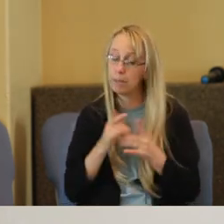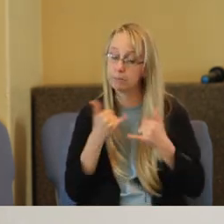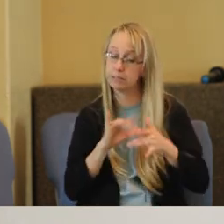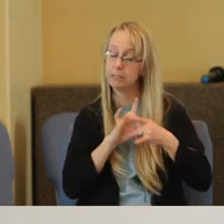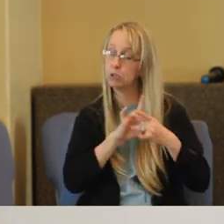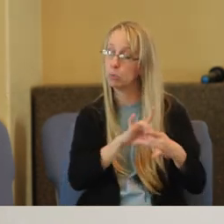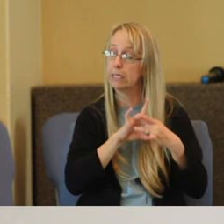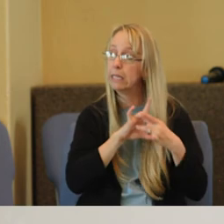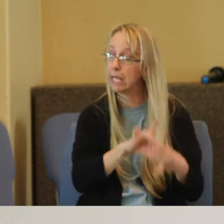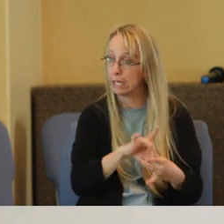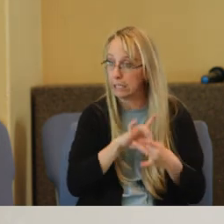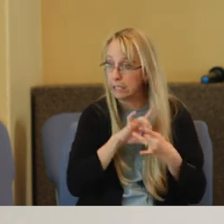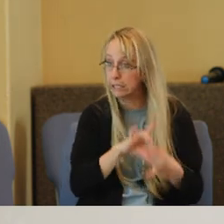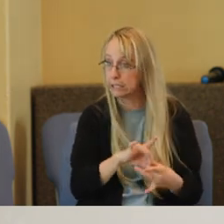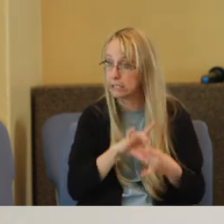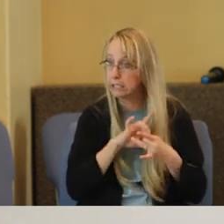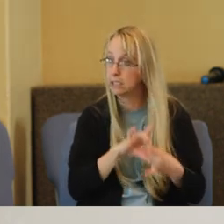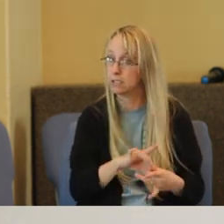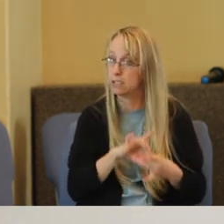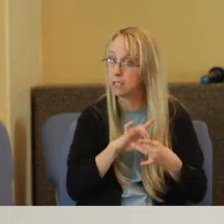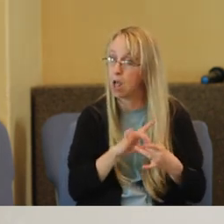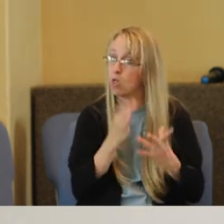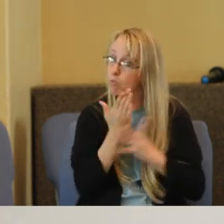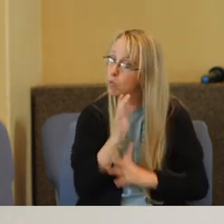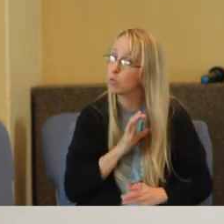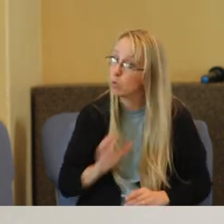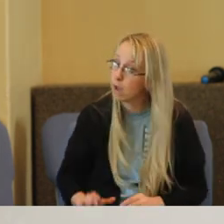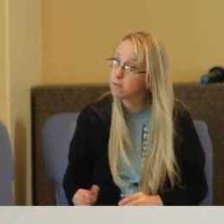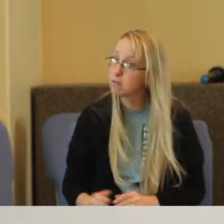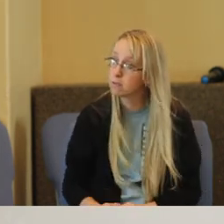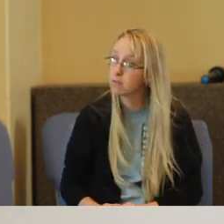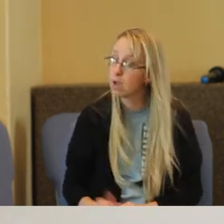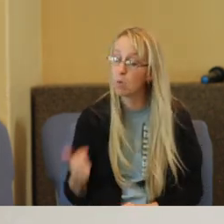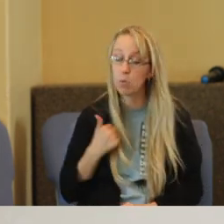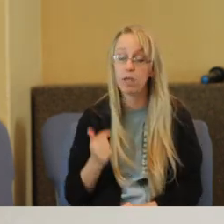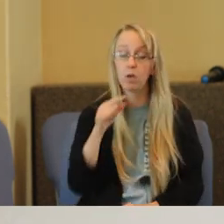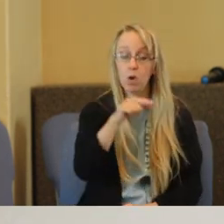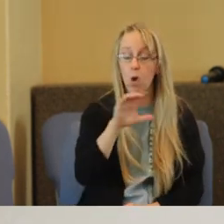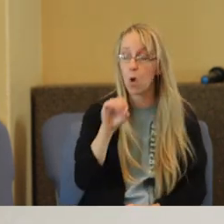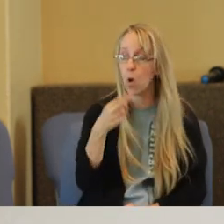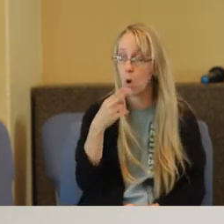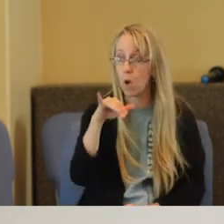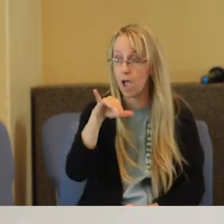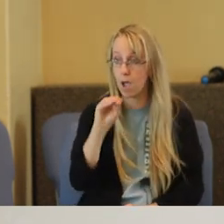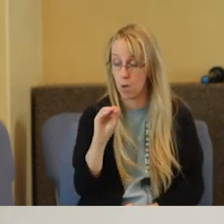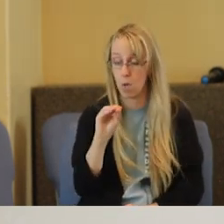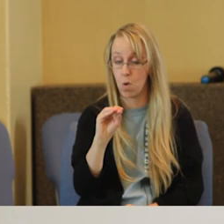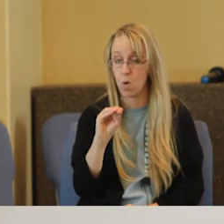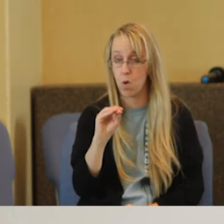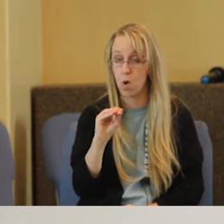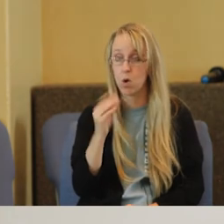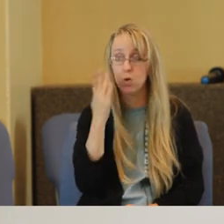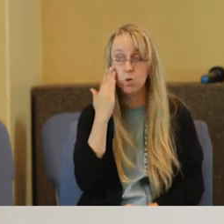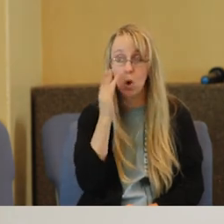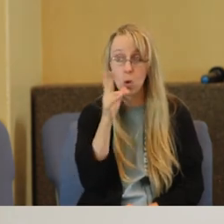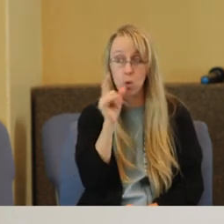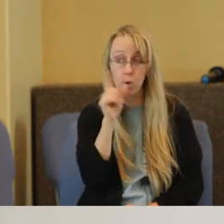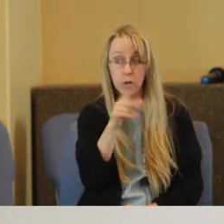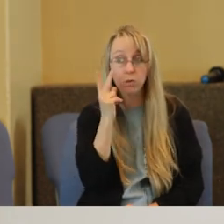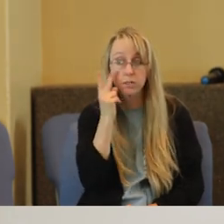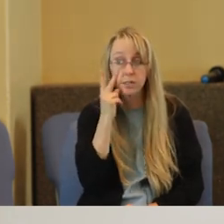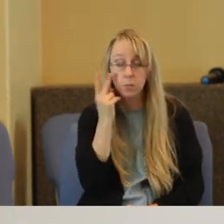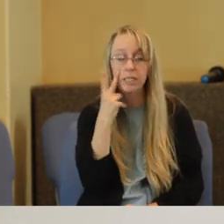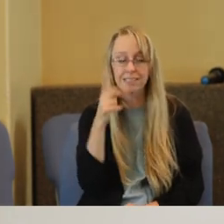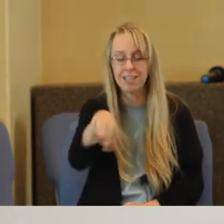family members through Christ. And when we go back to Ohio, other than our immediate family, you know who we go see? we go see those